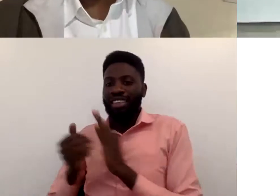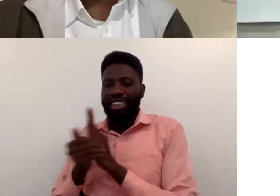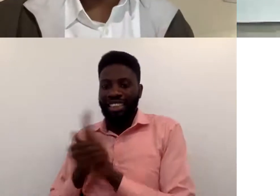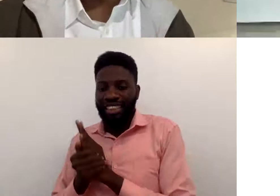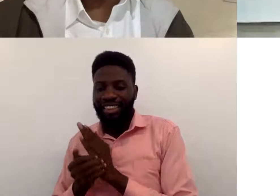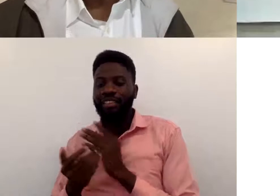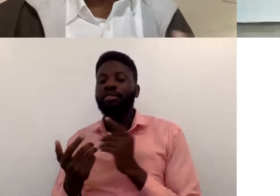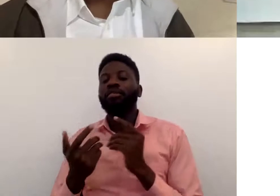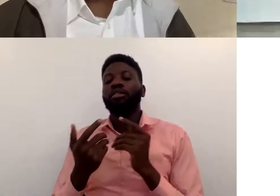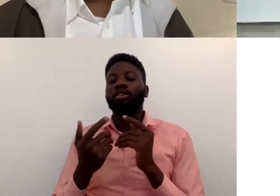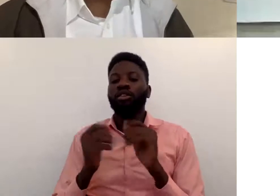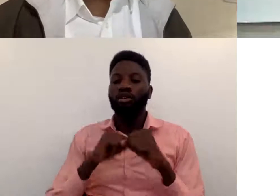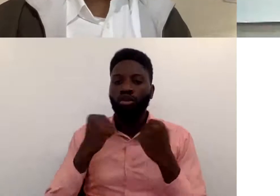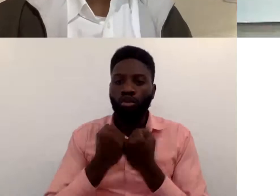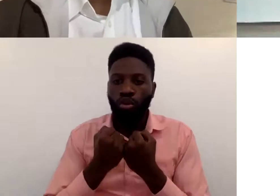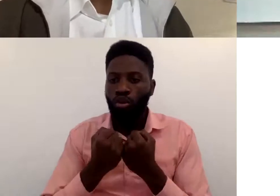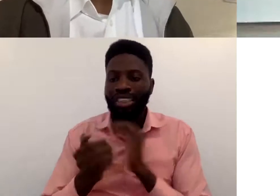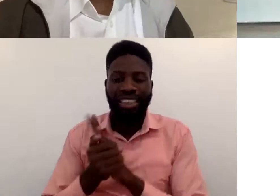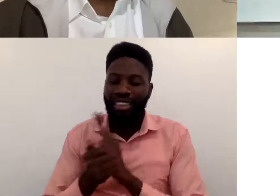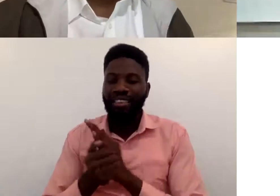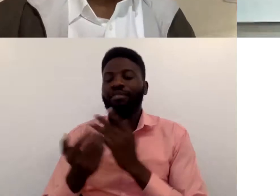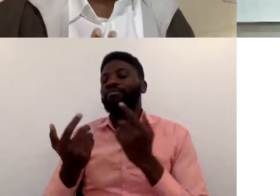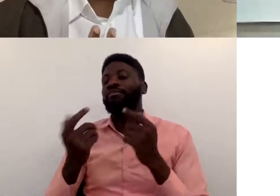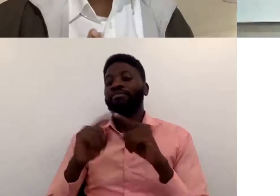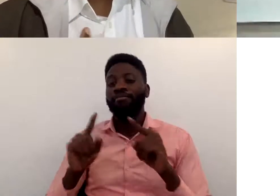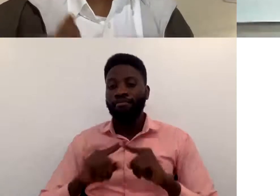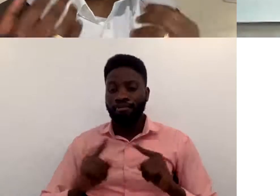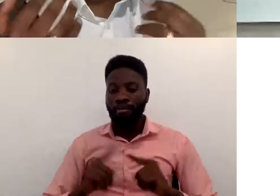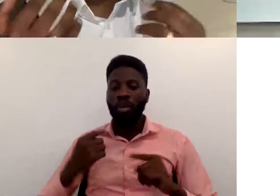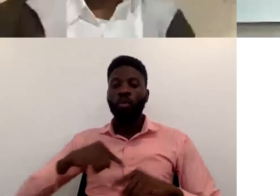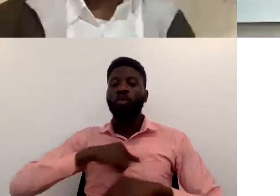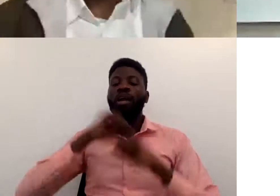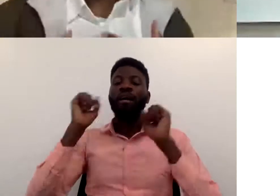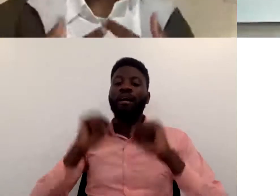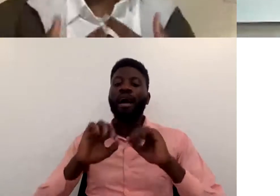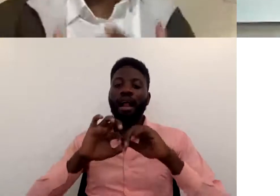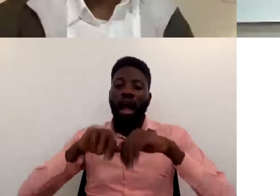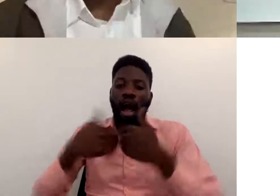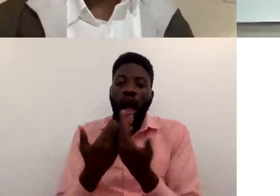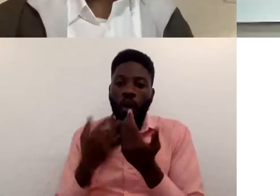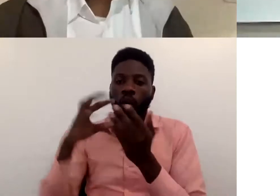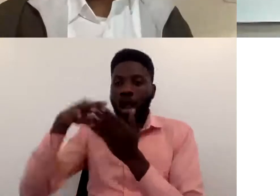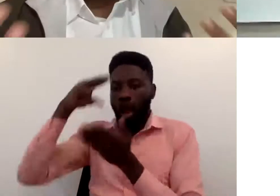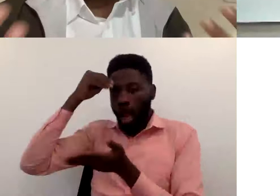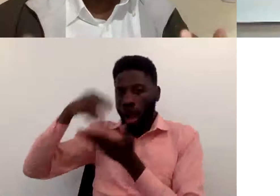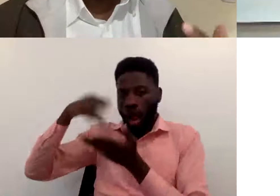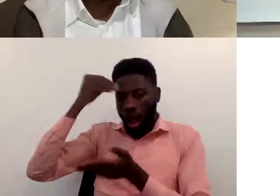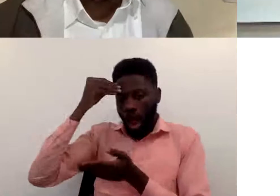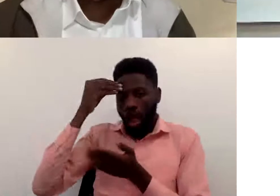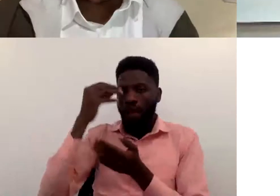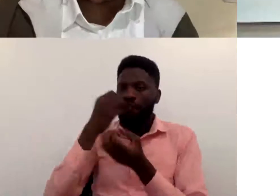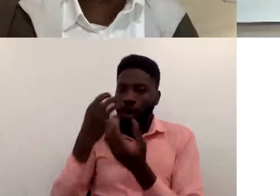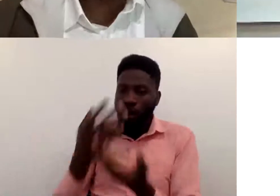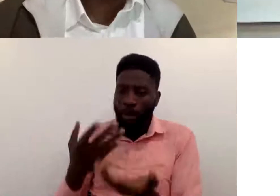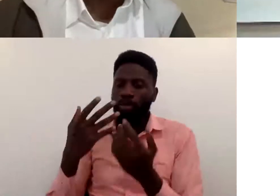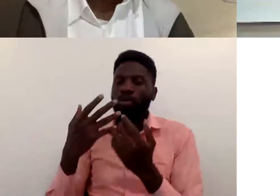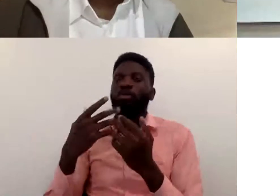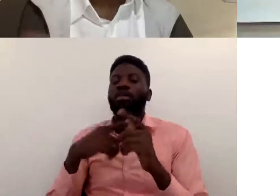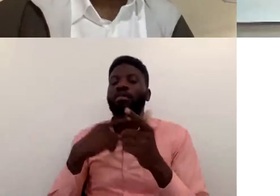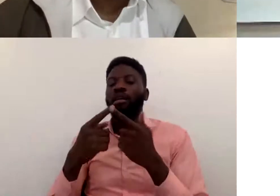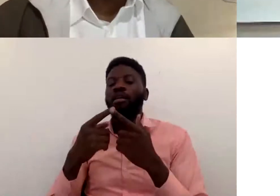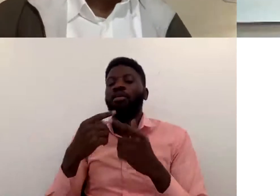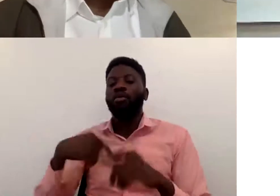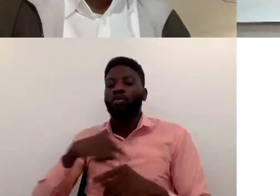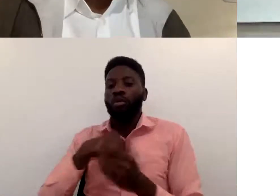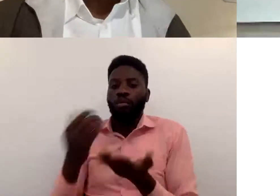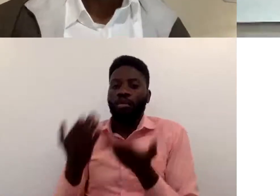social skills point of view. How can we go out there, get that knowledge, get that information so that we can better ourselves?